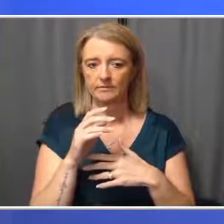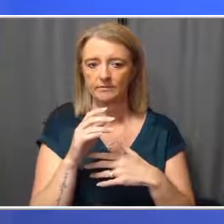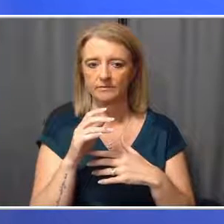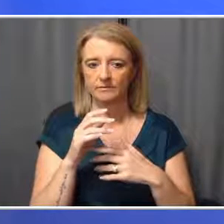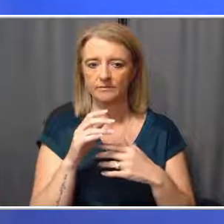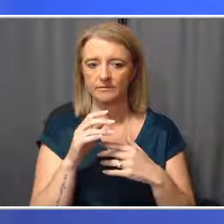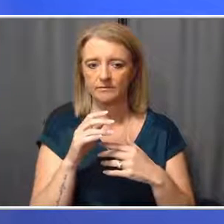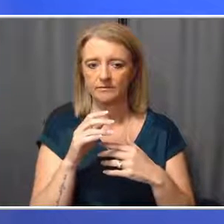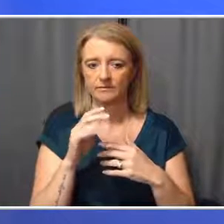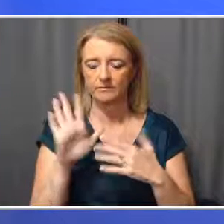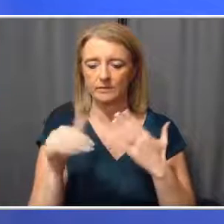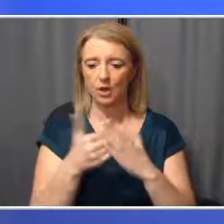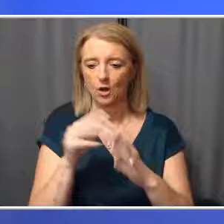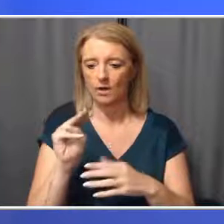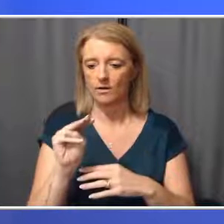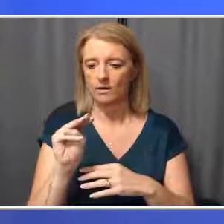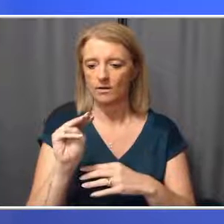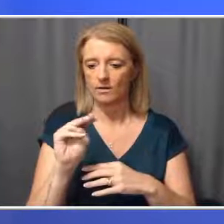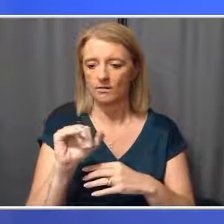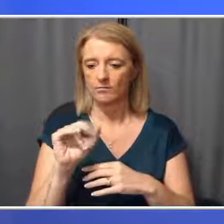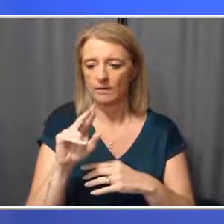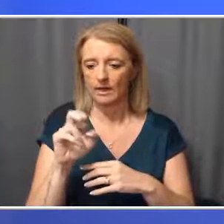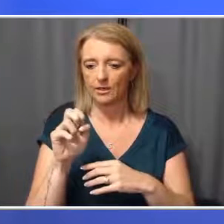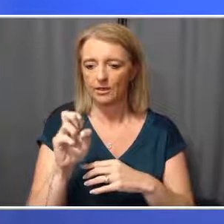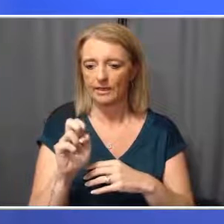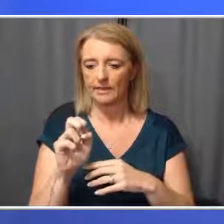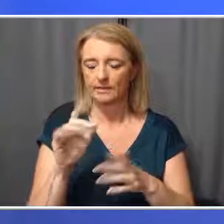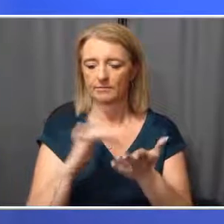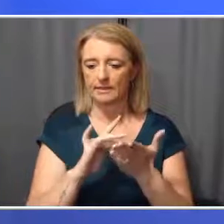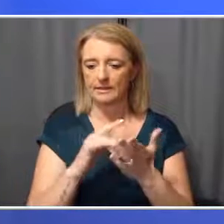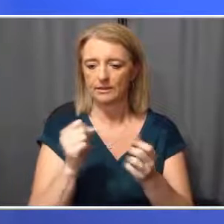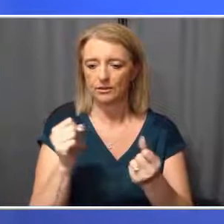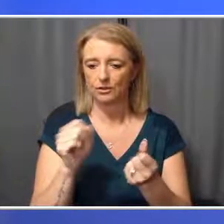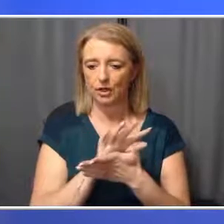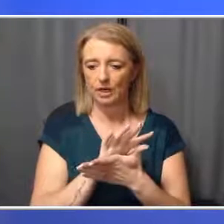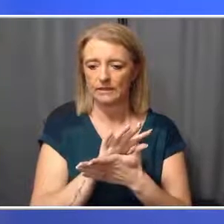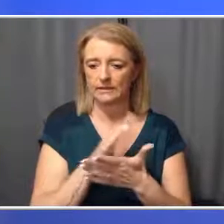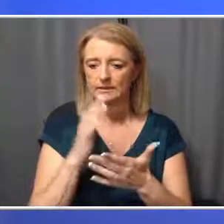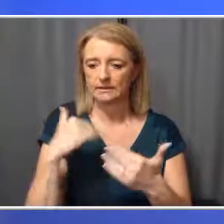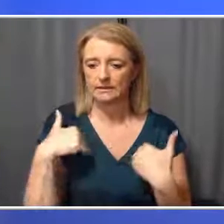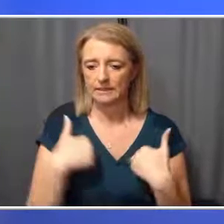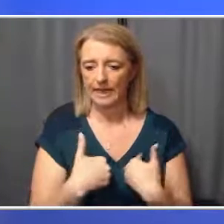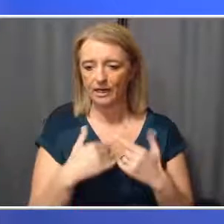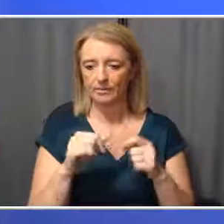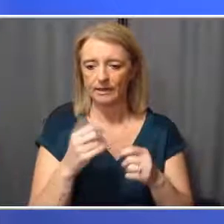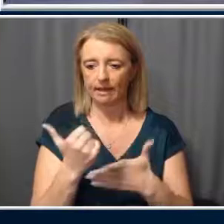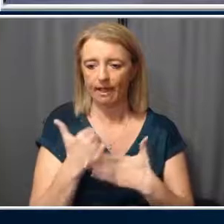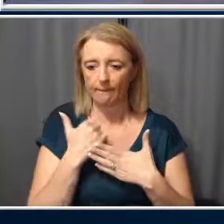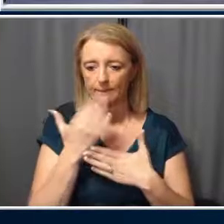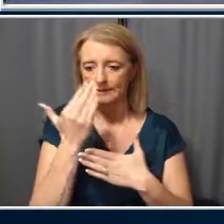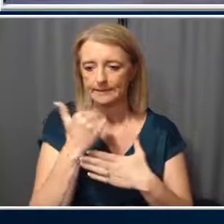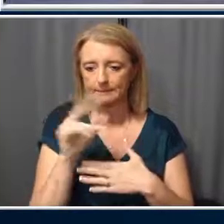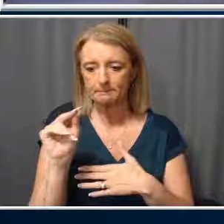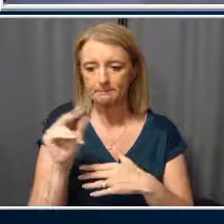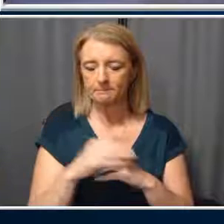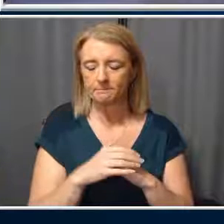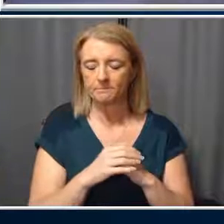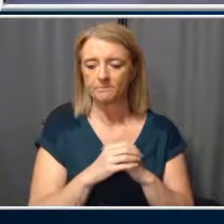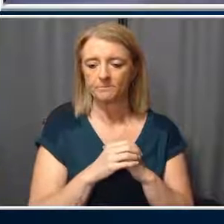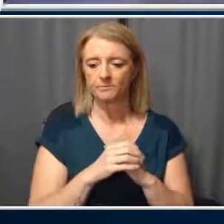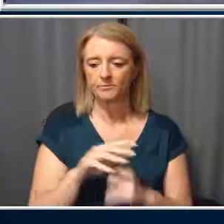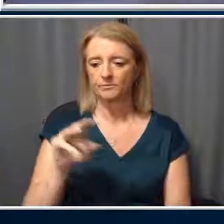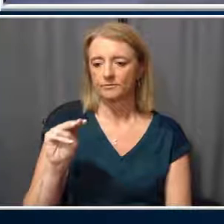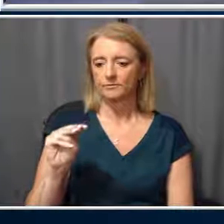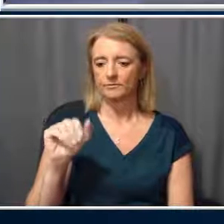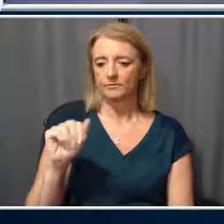the muscle that is irritating the nerve. And if that muscle isn't kind of torquing on that nerve anymore, then that nerve is not going